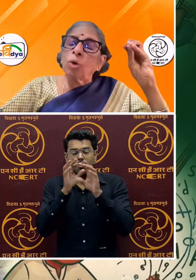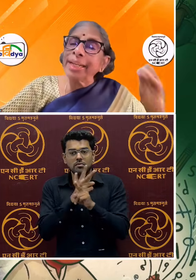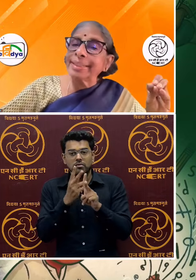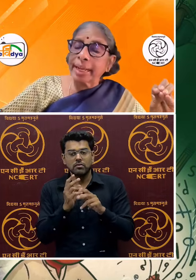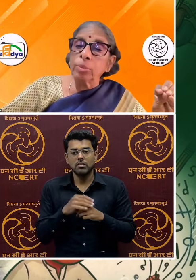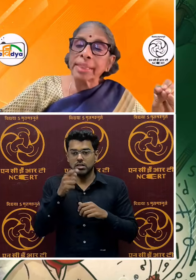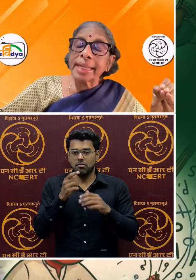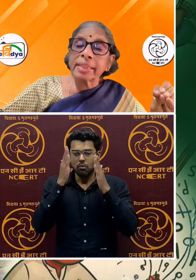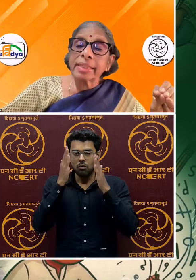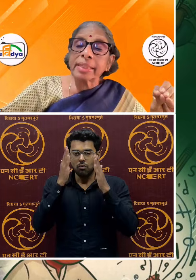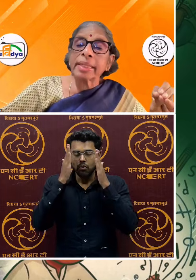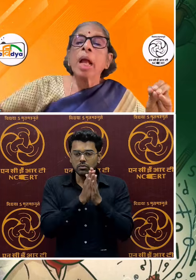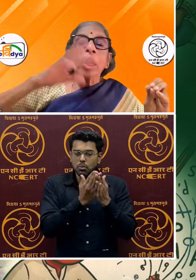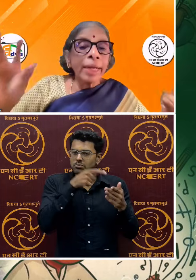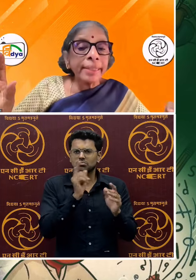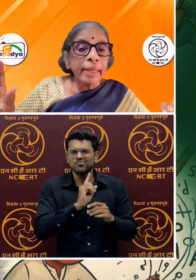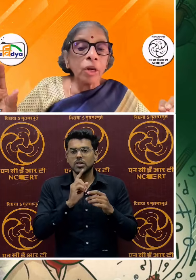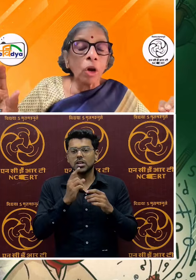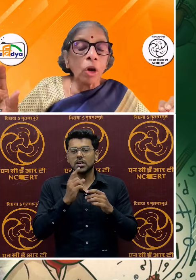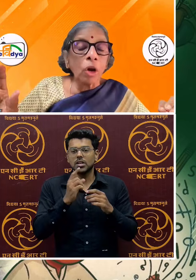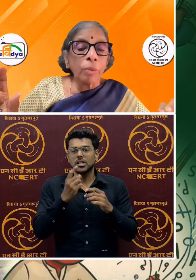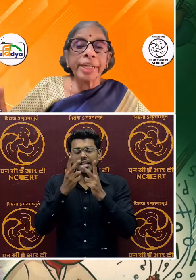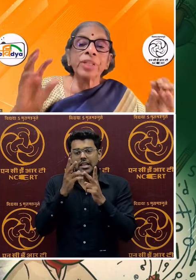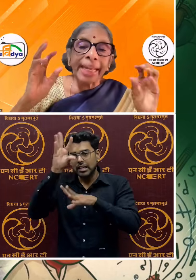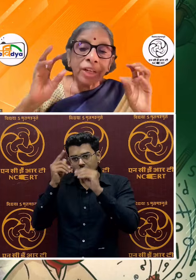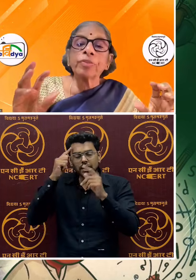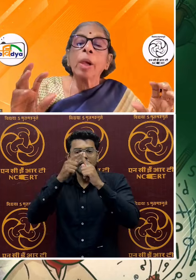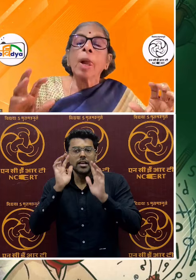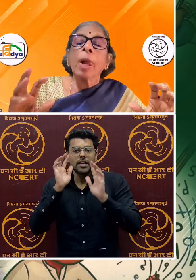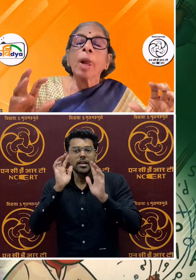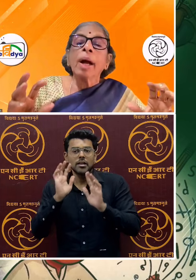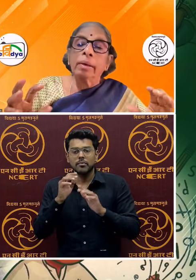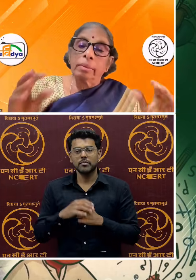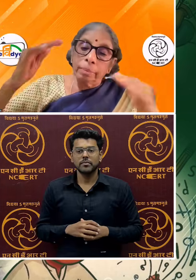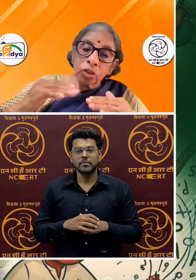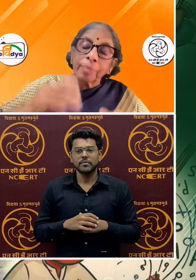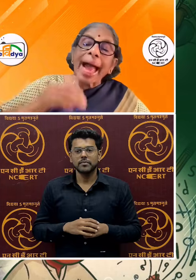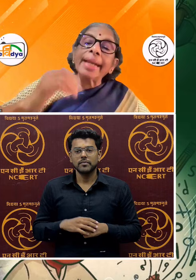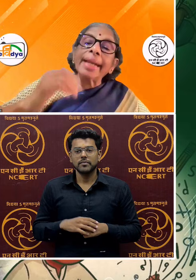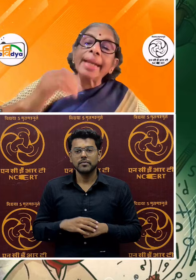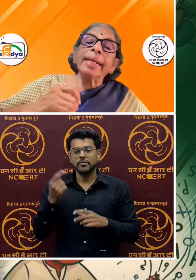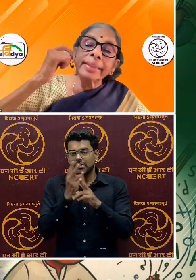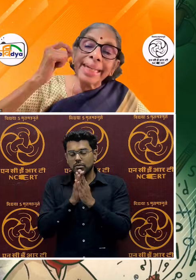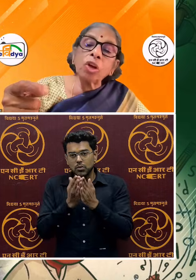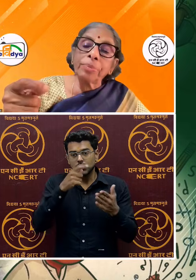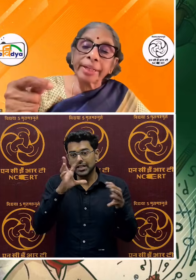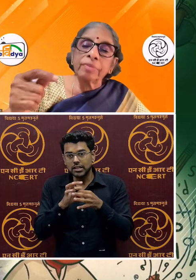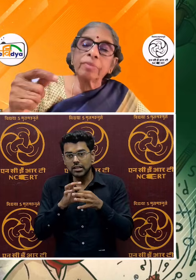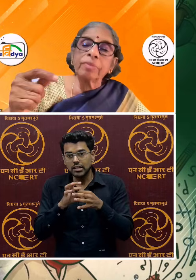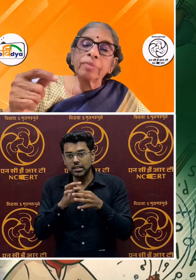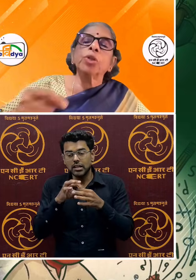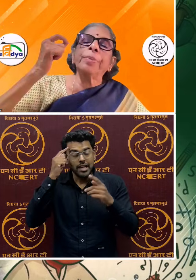think only the textbook is necessary. Look at the learning objectives in each of the books and teach